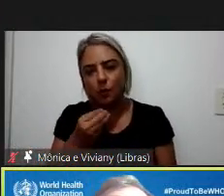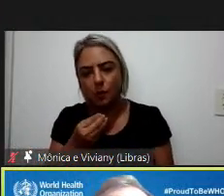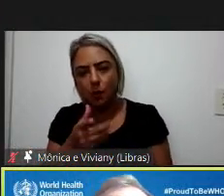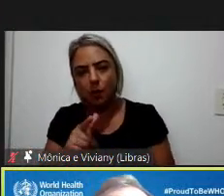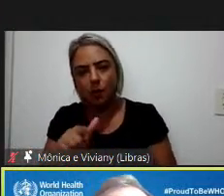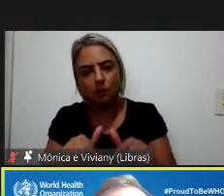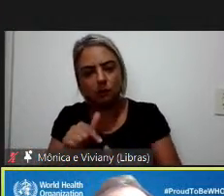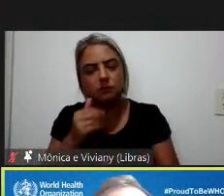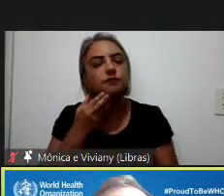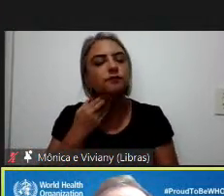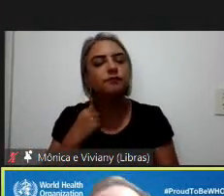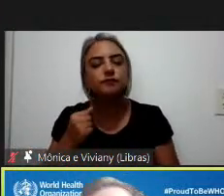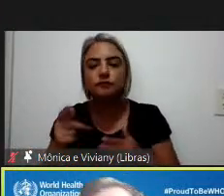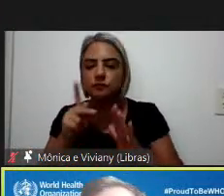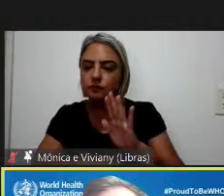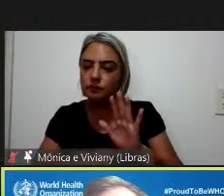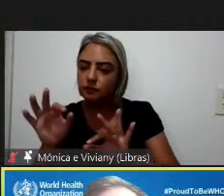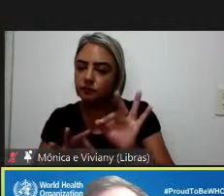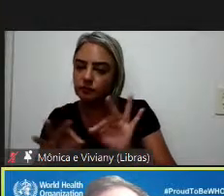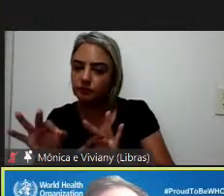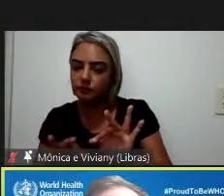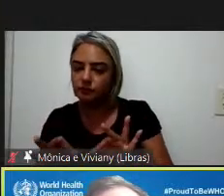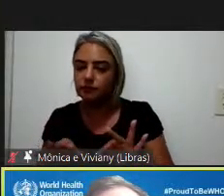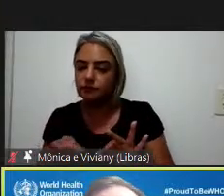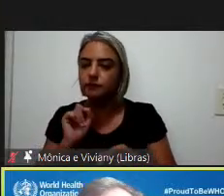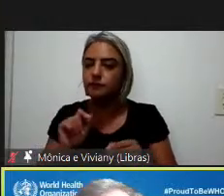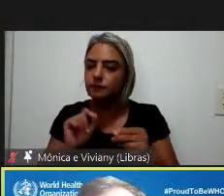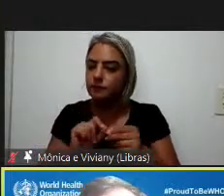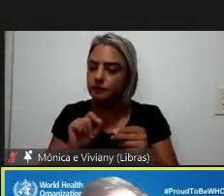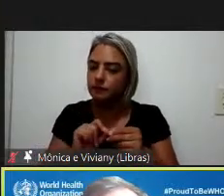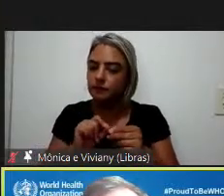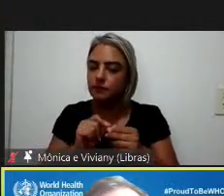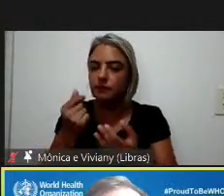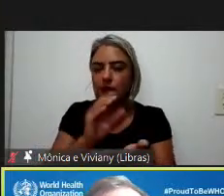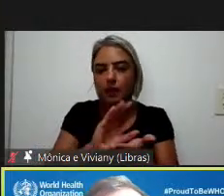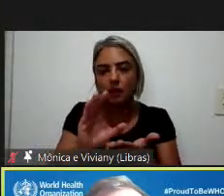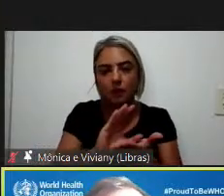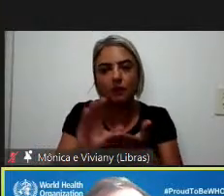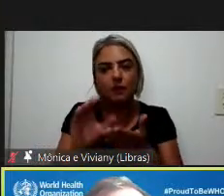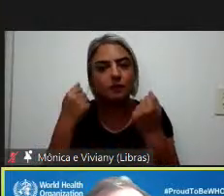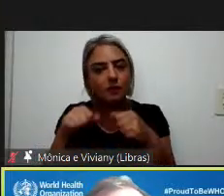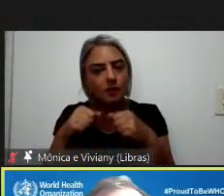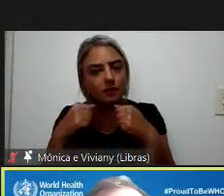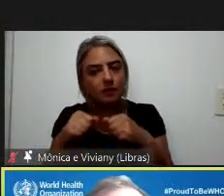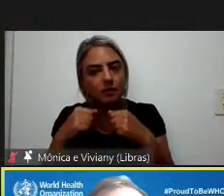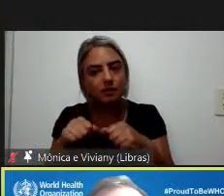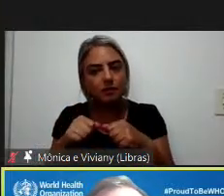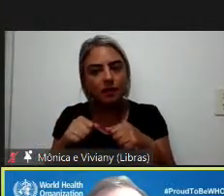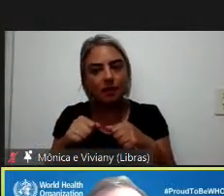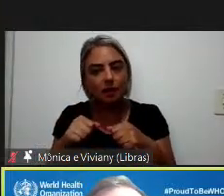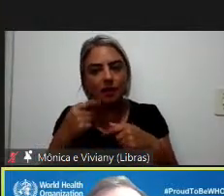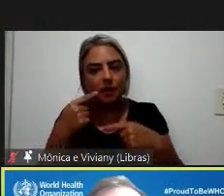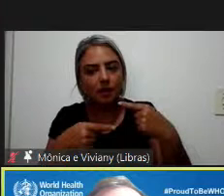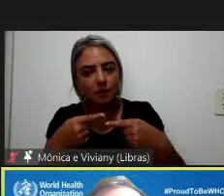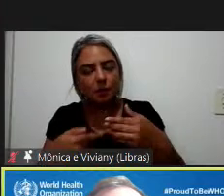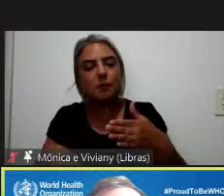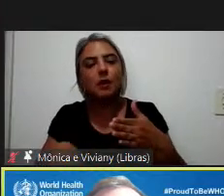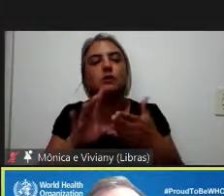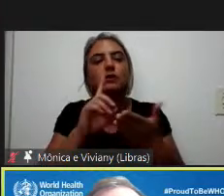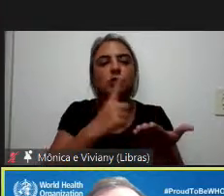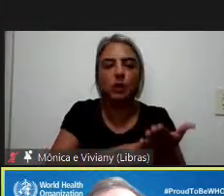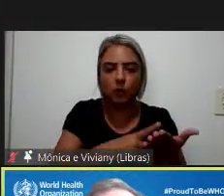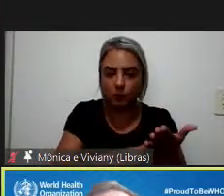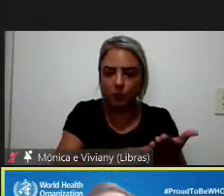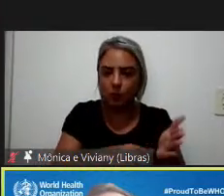planning and to make the necessary investment. Political commitment has come, not only through the Decade of Action